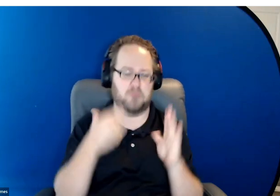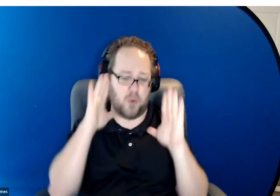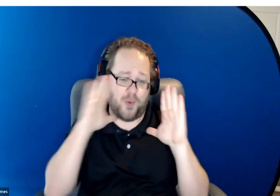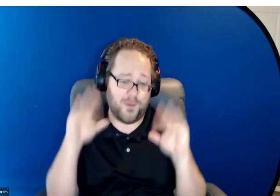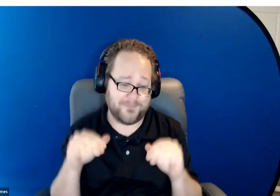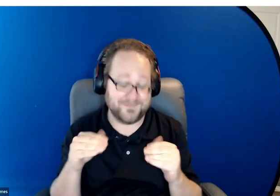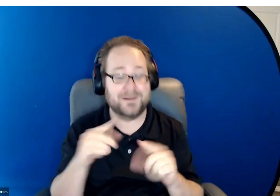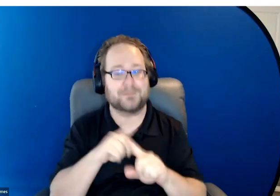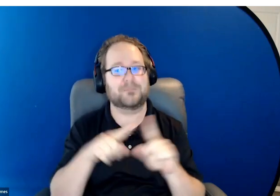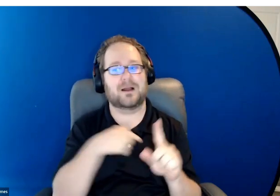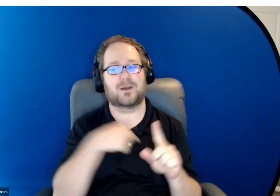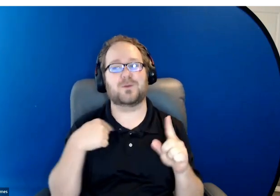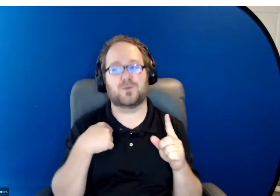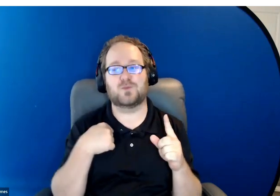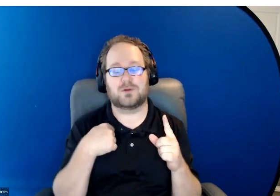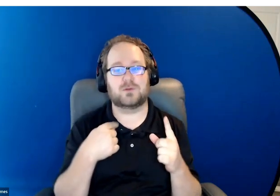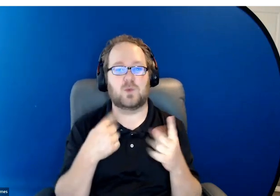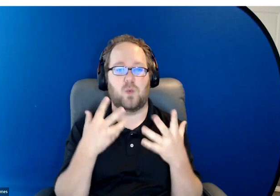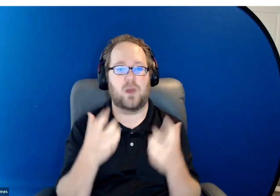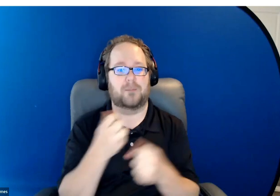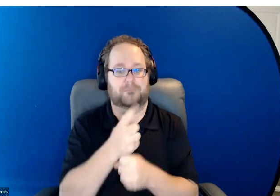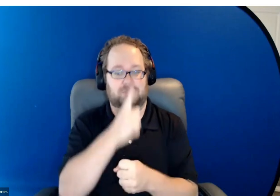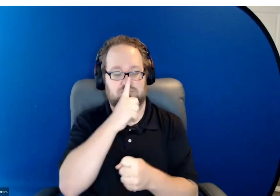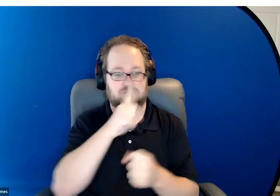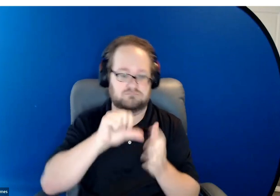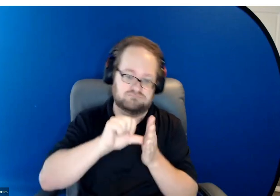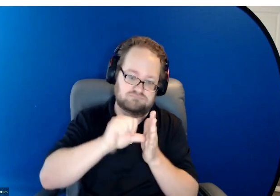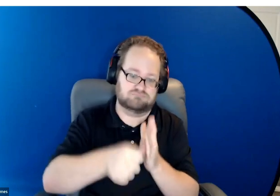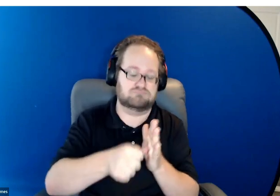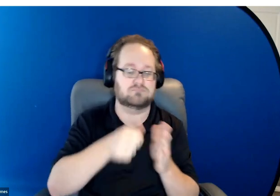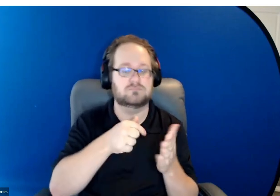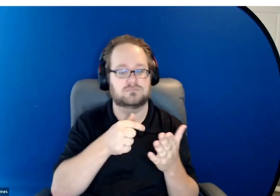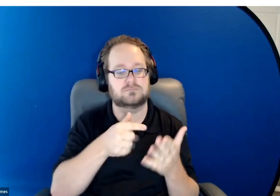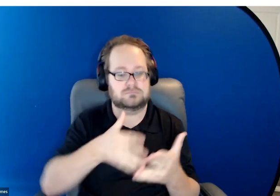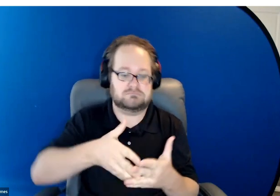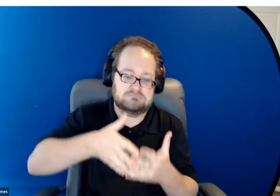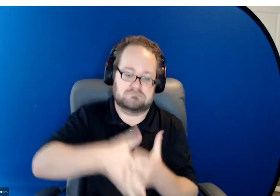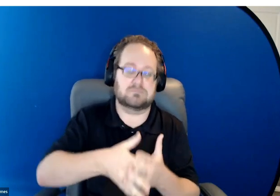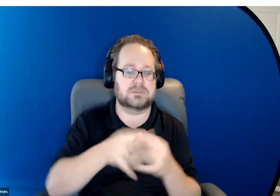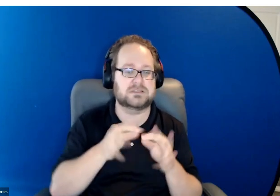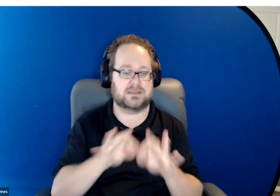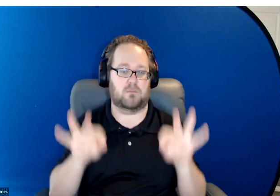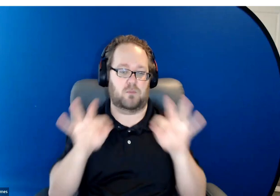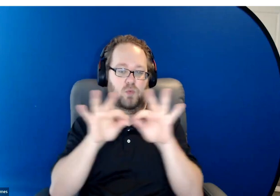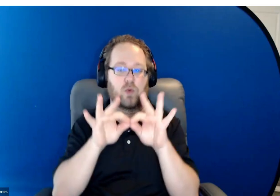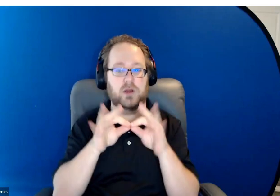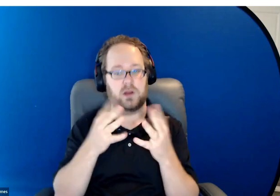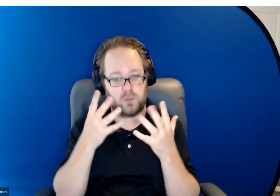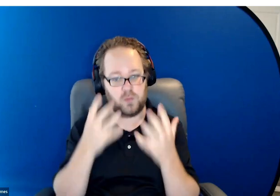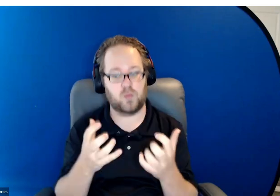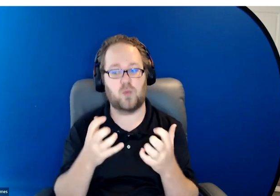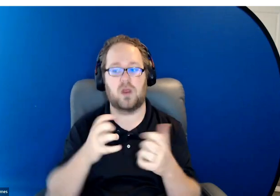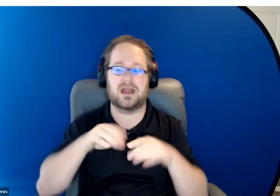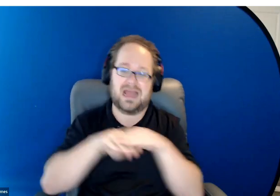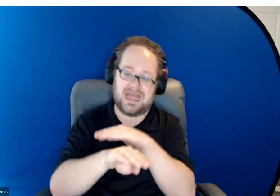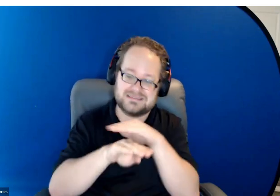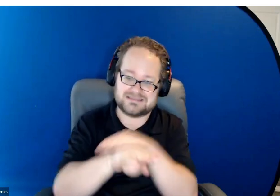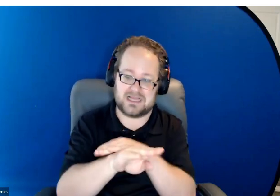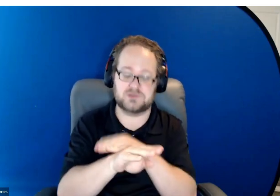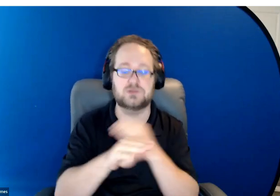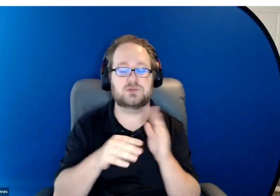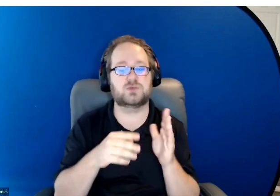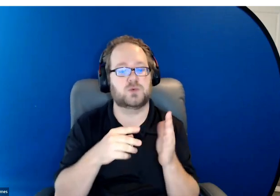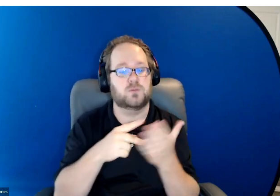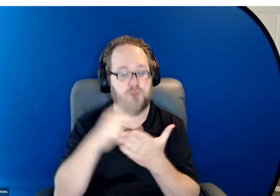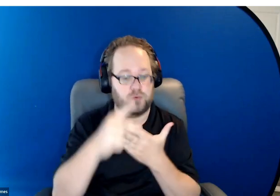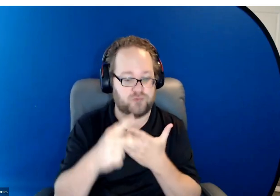sure that we are doing the same in other contexts. We need to streamline access to programs. We need to make sure that we're not duplicating